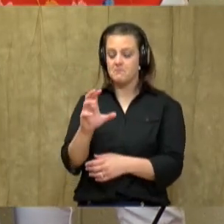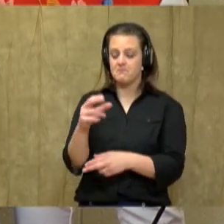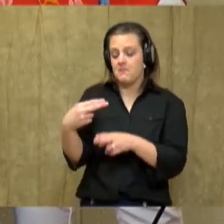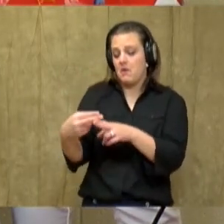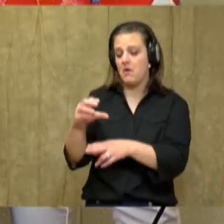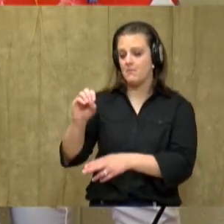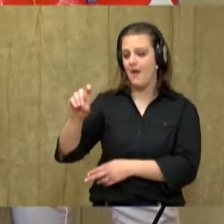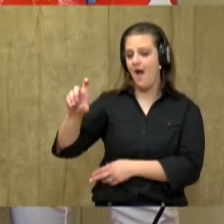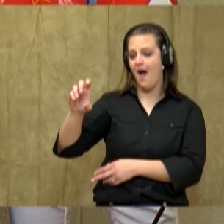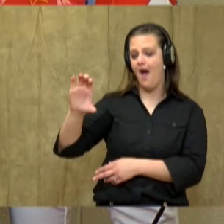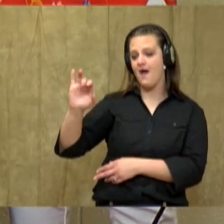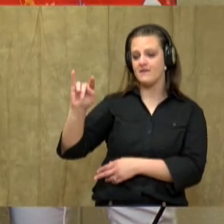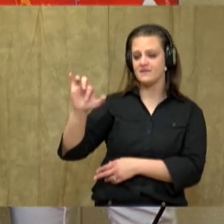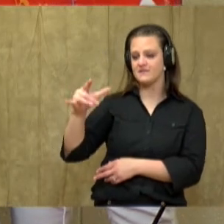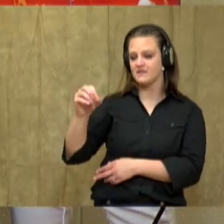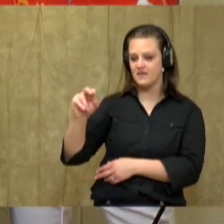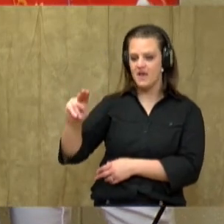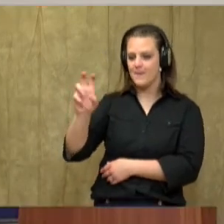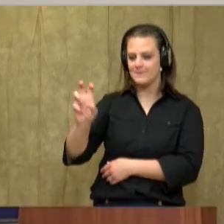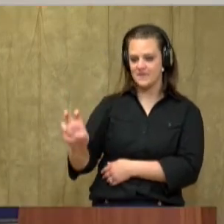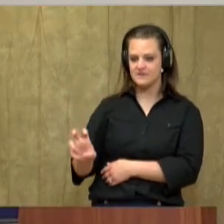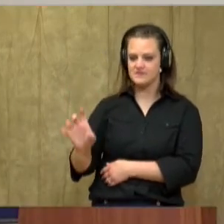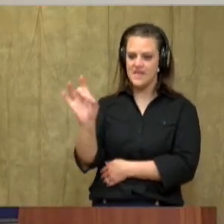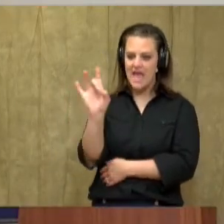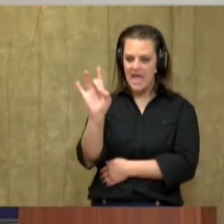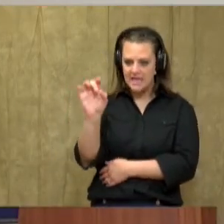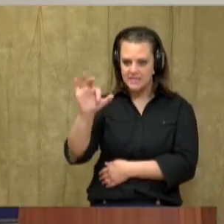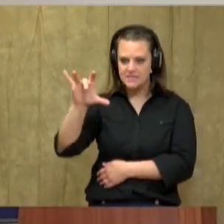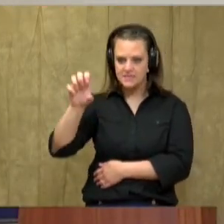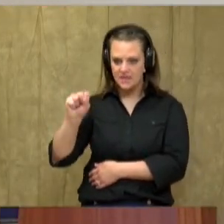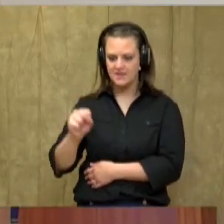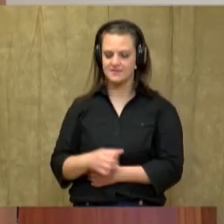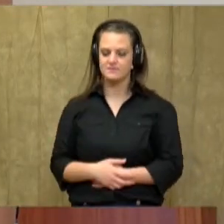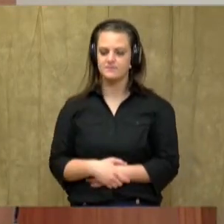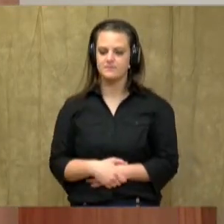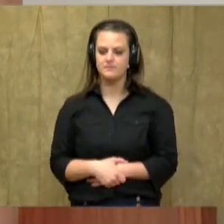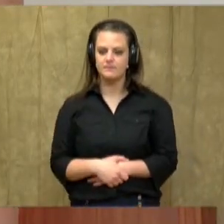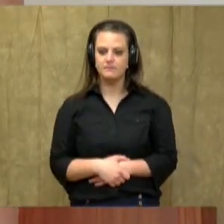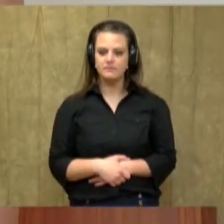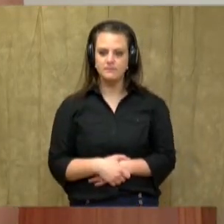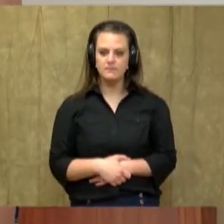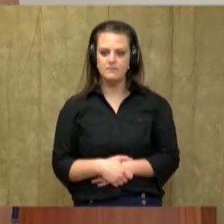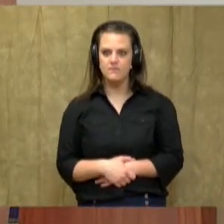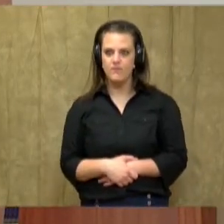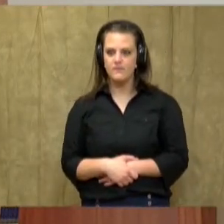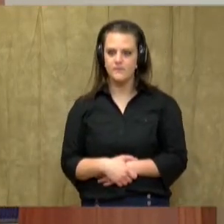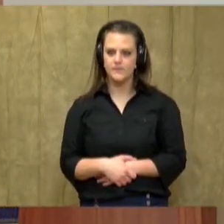octagon pizzas because they have 8 sides. All right, guys.